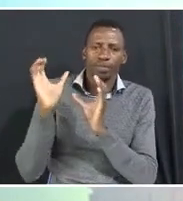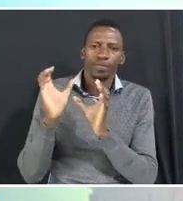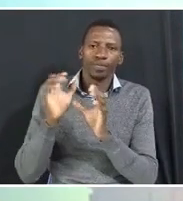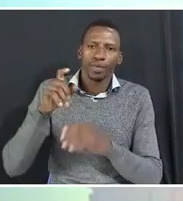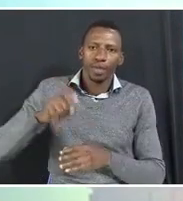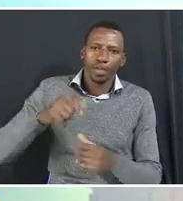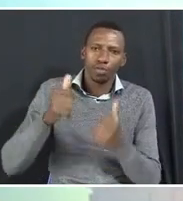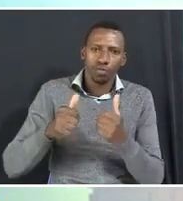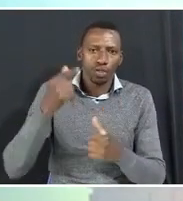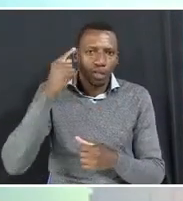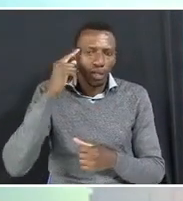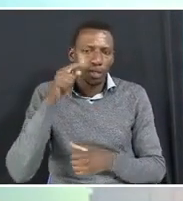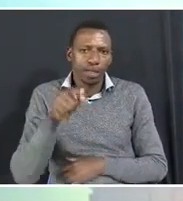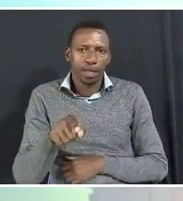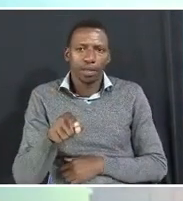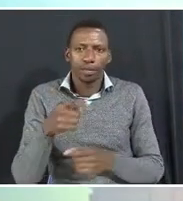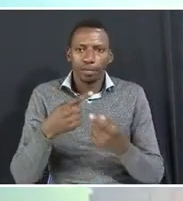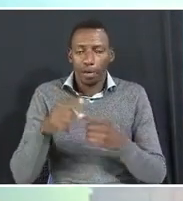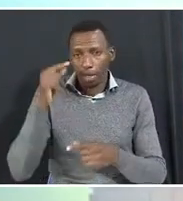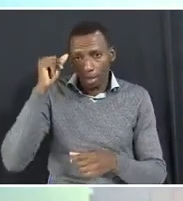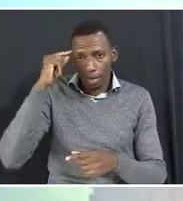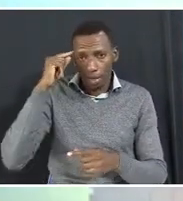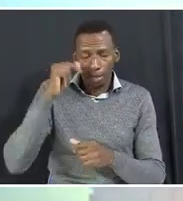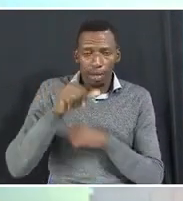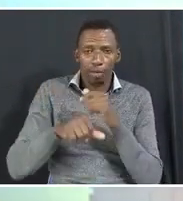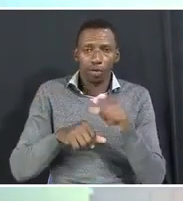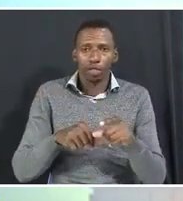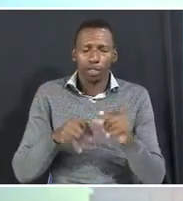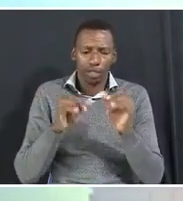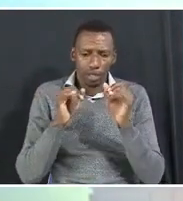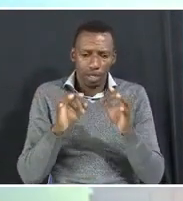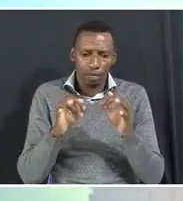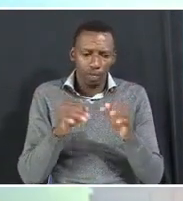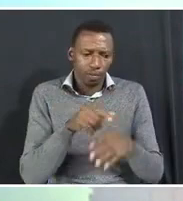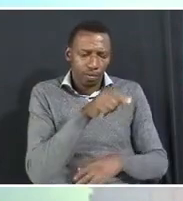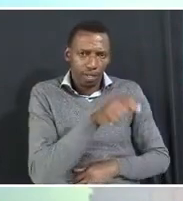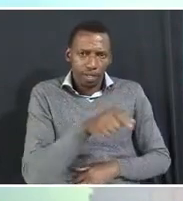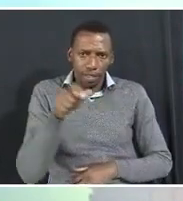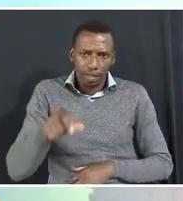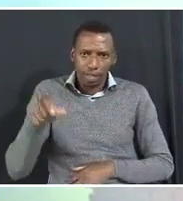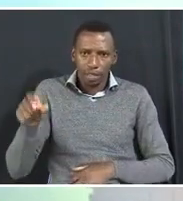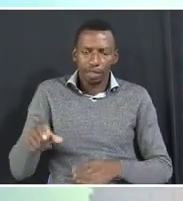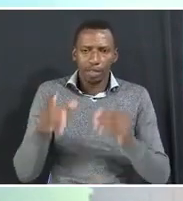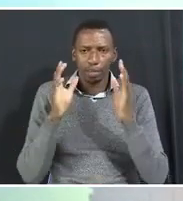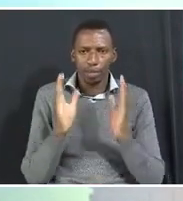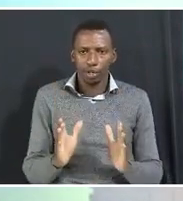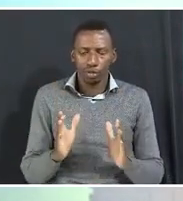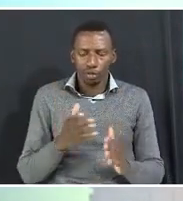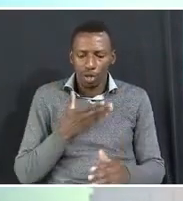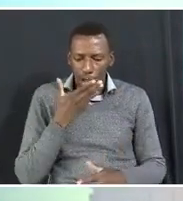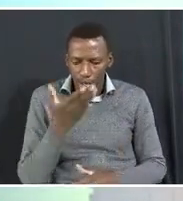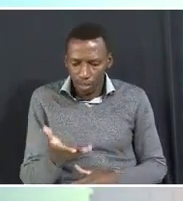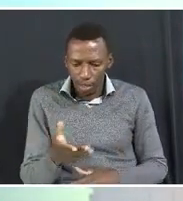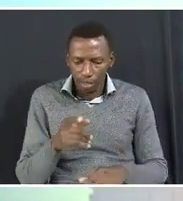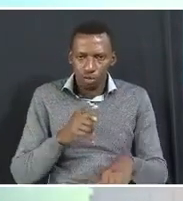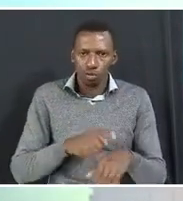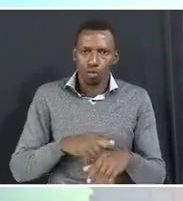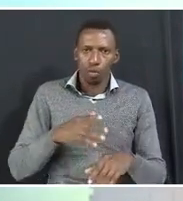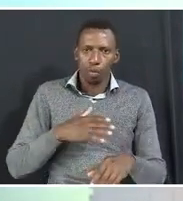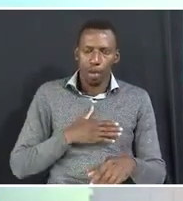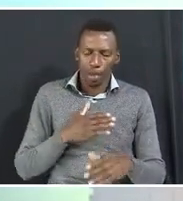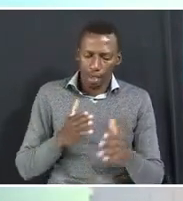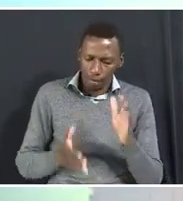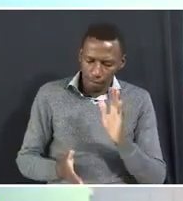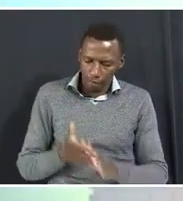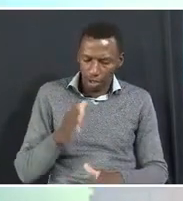seems to be there. But think about it. If every one of us responds to my immediate call of